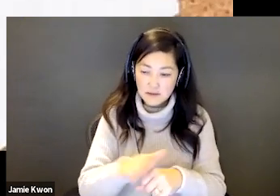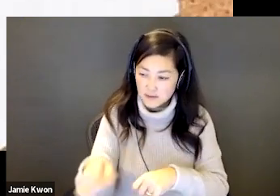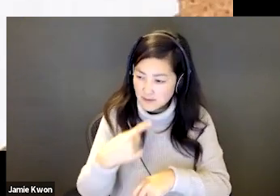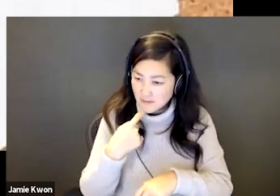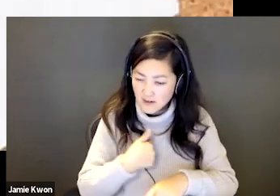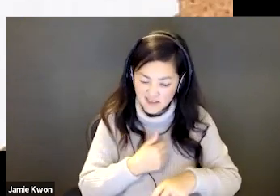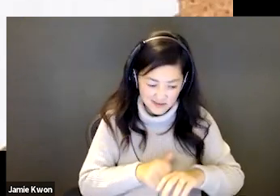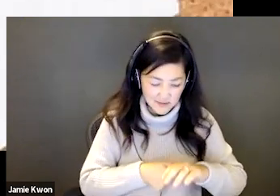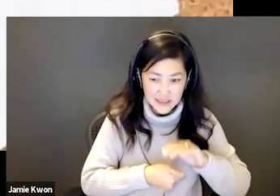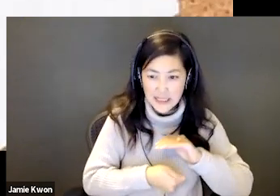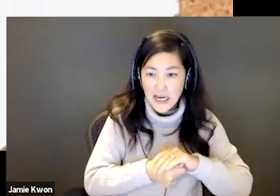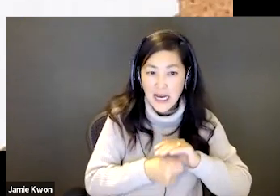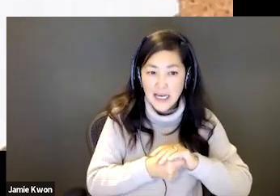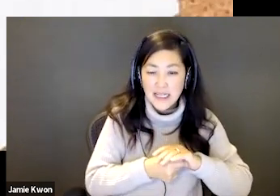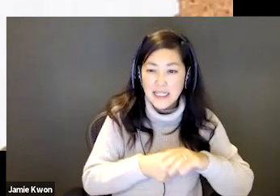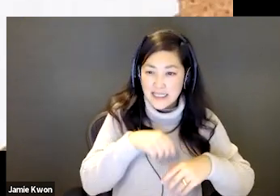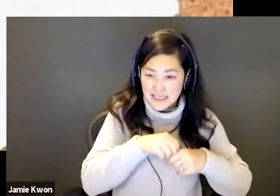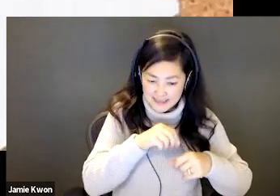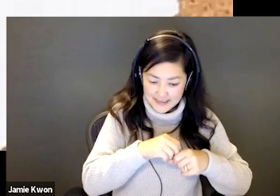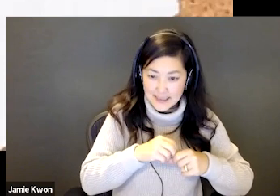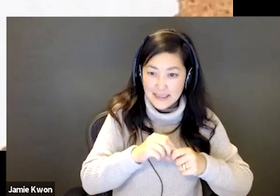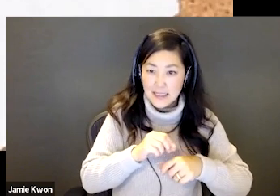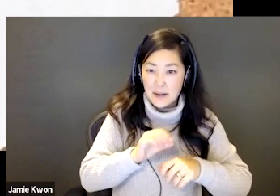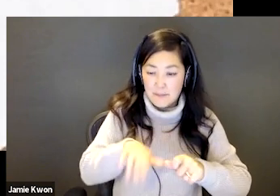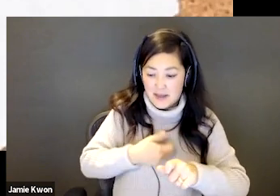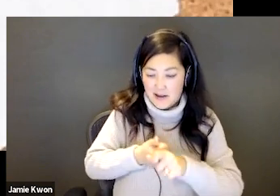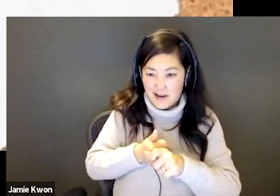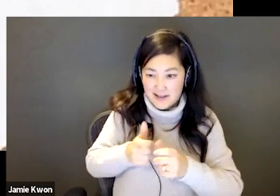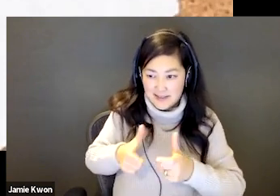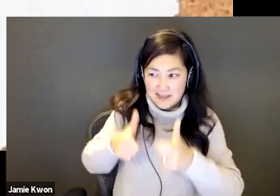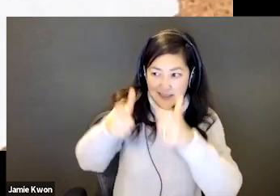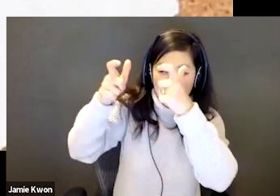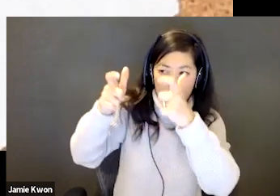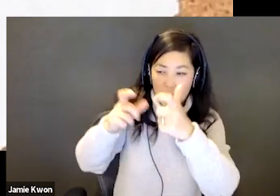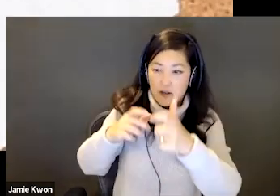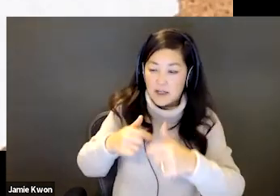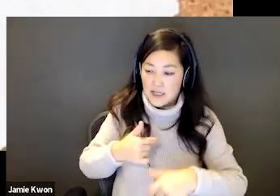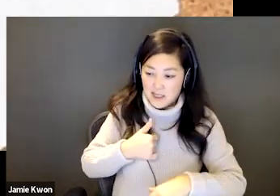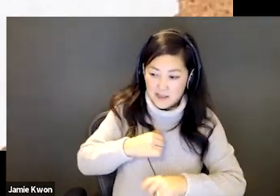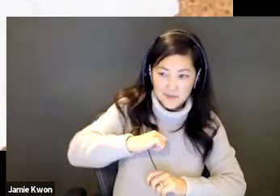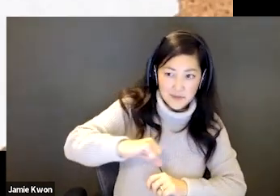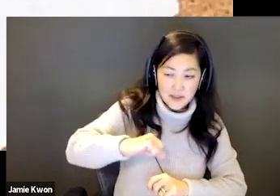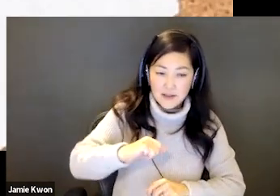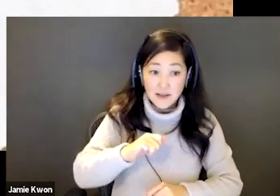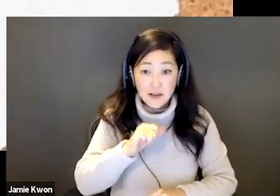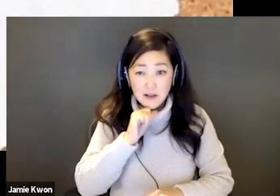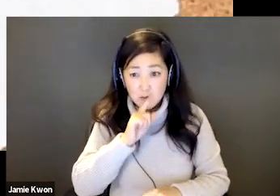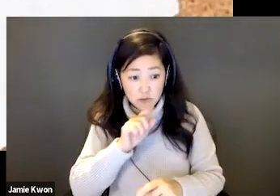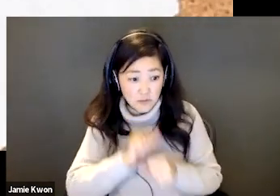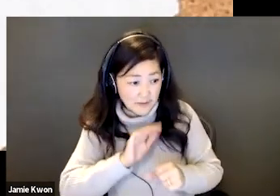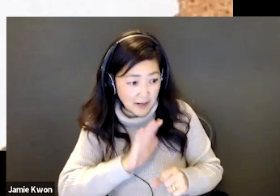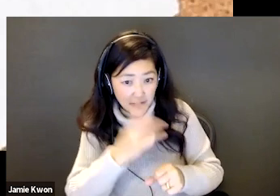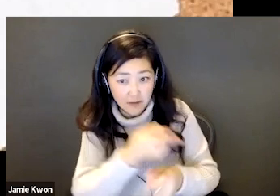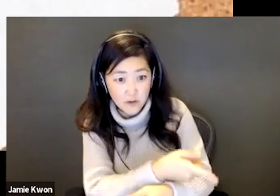of hiding in an ivory tower and being standoffish rather than advocating for individual members.